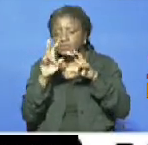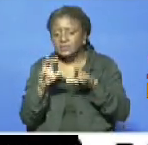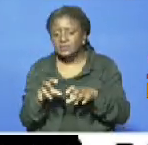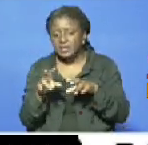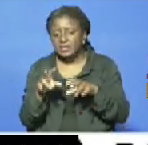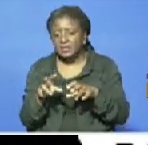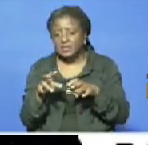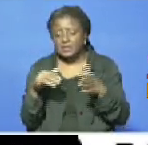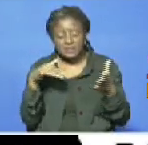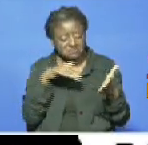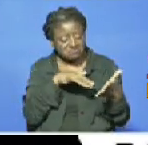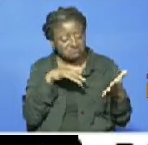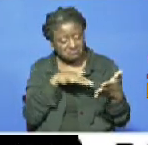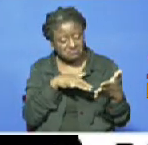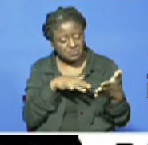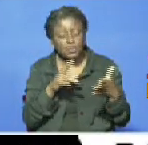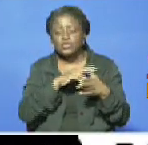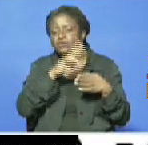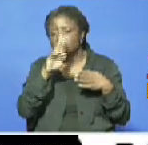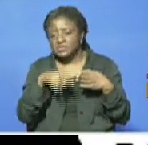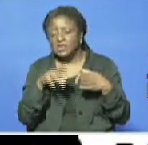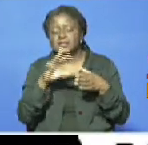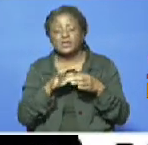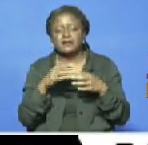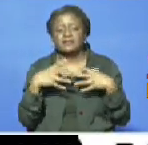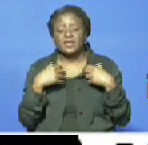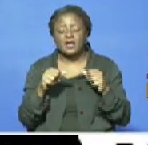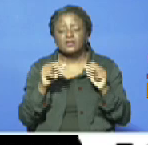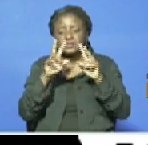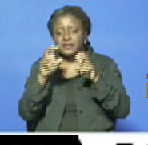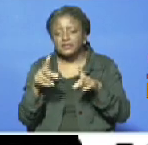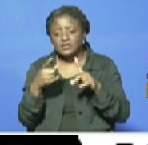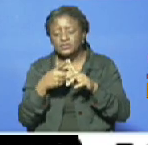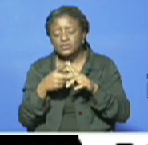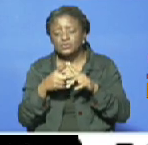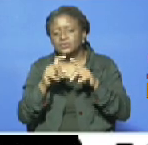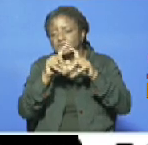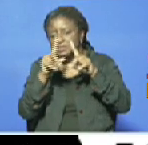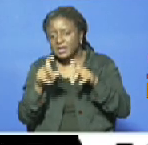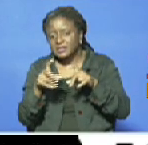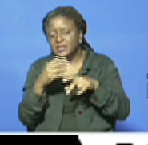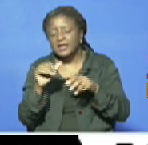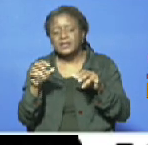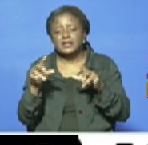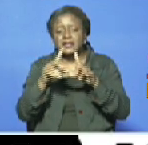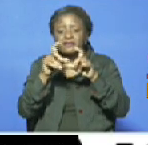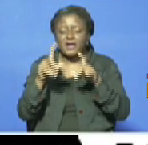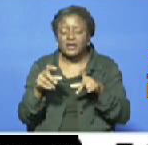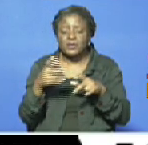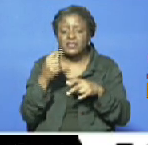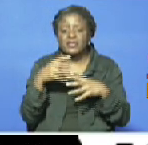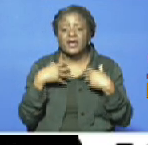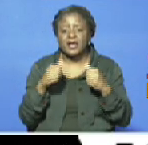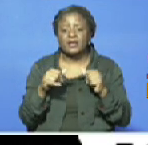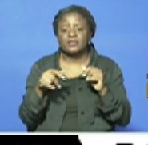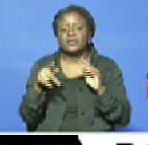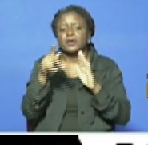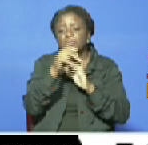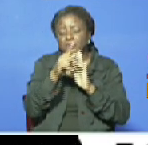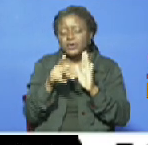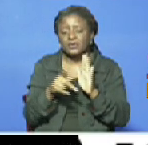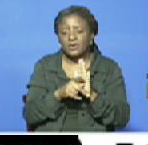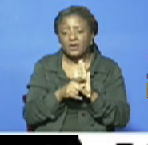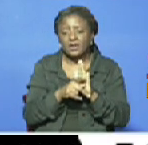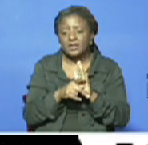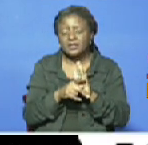health survey to significantly test and evaluate the health protocols. He also cleared the air in his